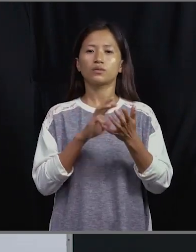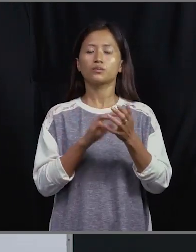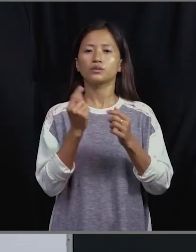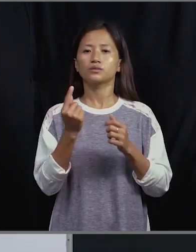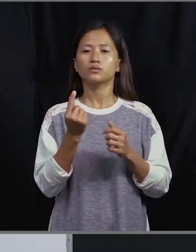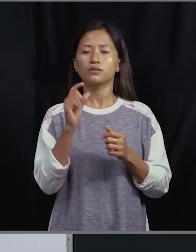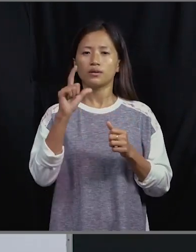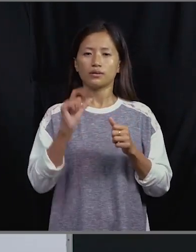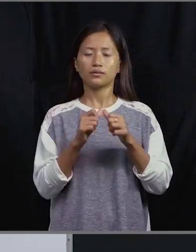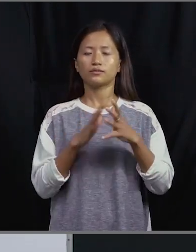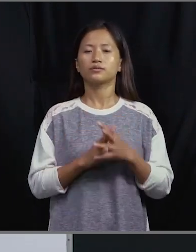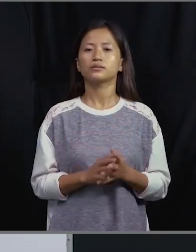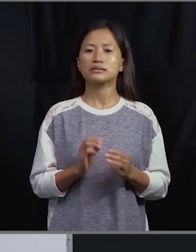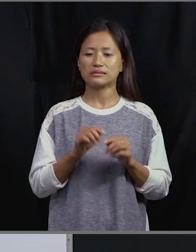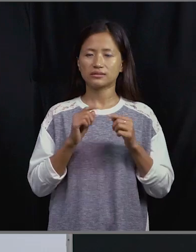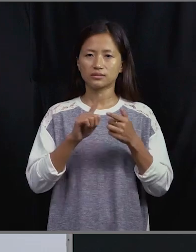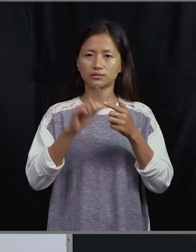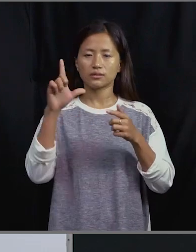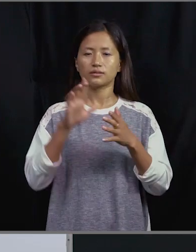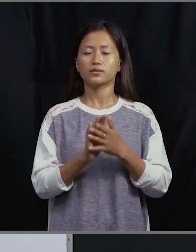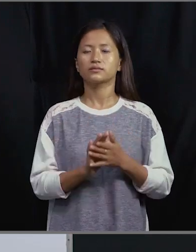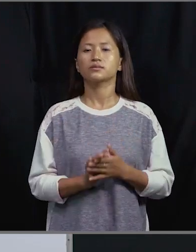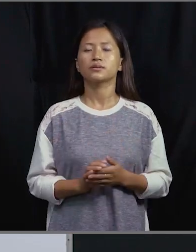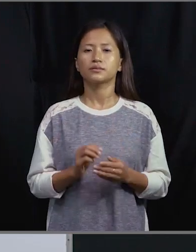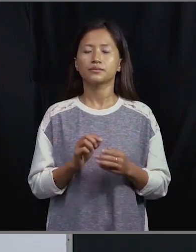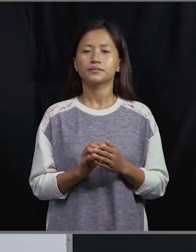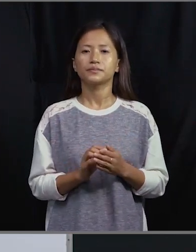atoms of each element present in the compound.